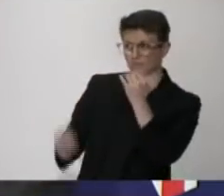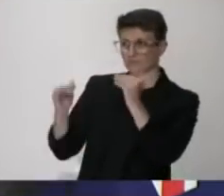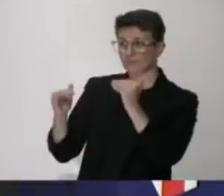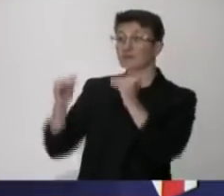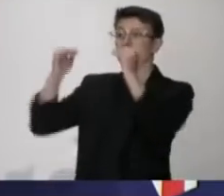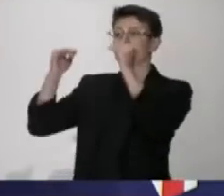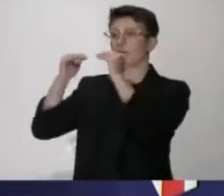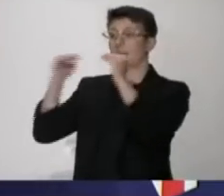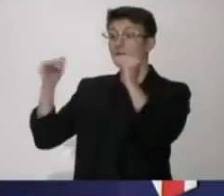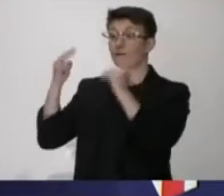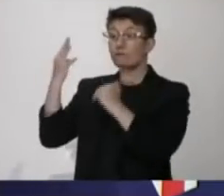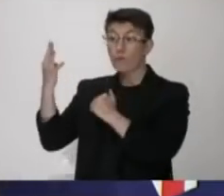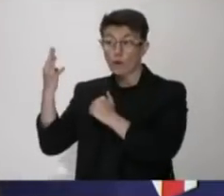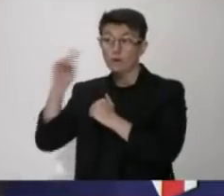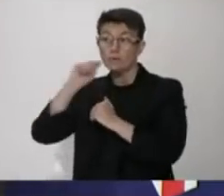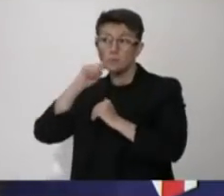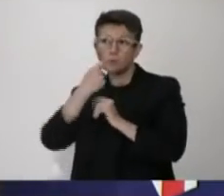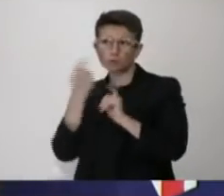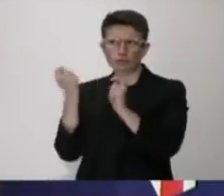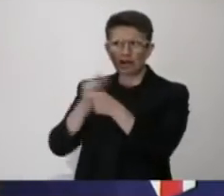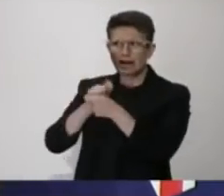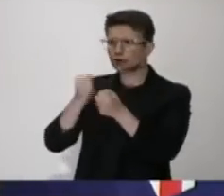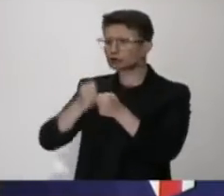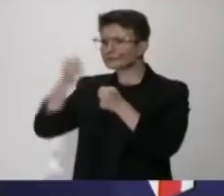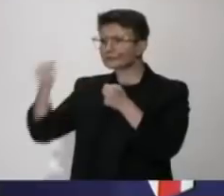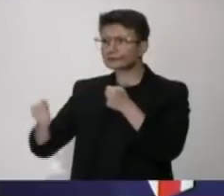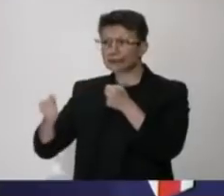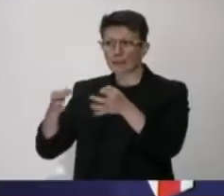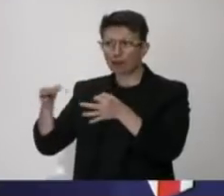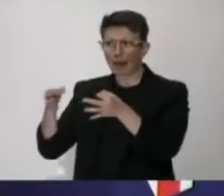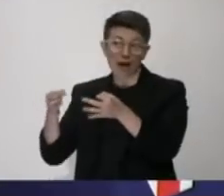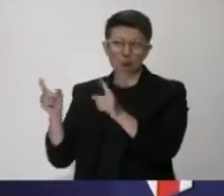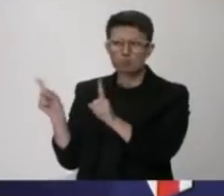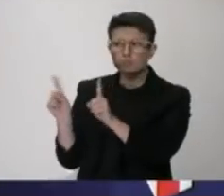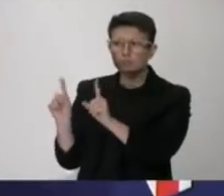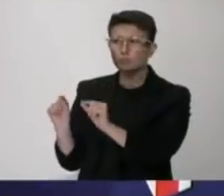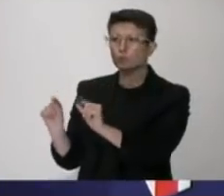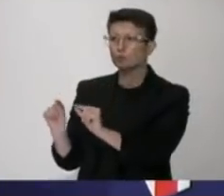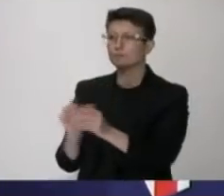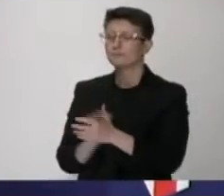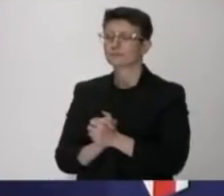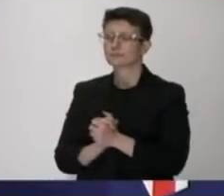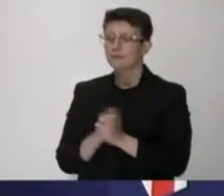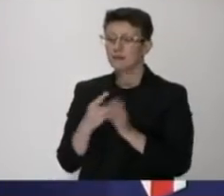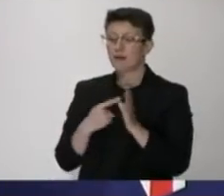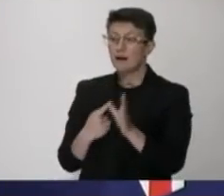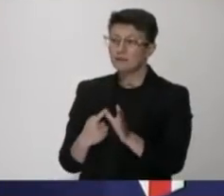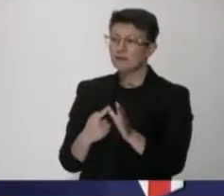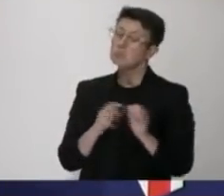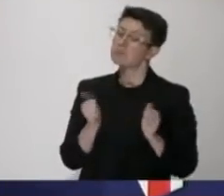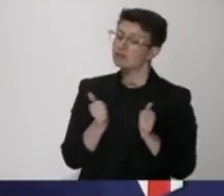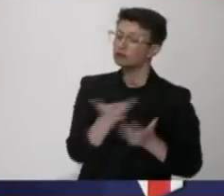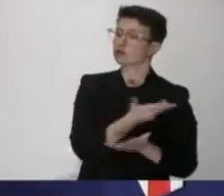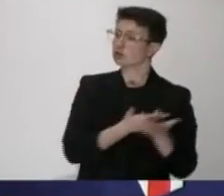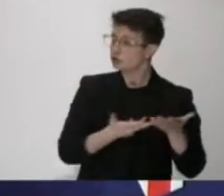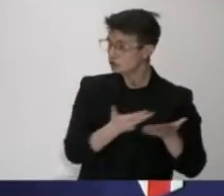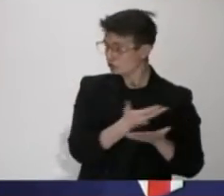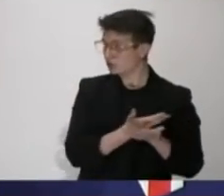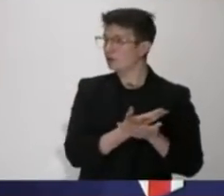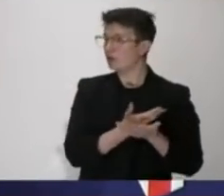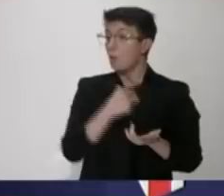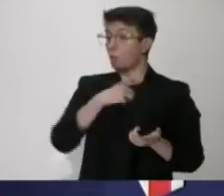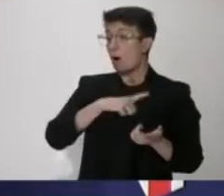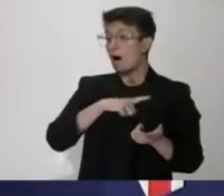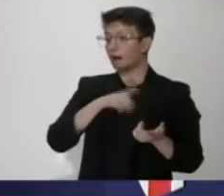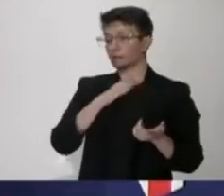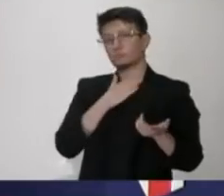Yeah, look, we did have a discussion about it, but as I said earlier, for a number of reasons. Firstly, to get some continuity,